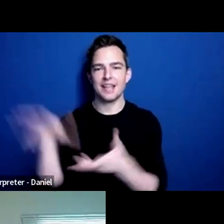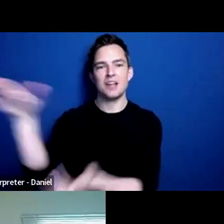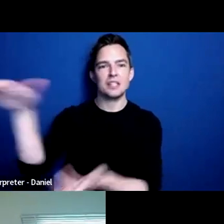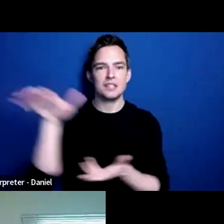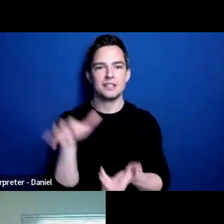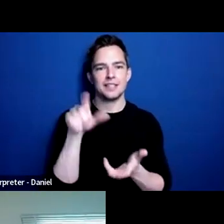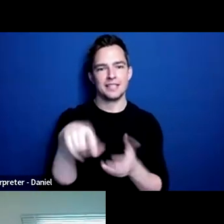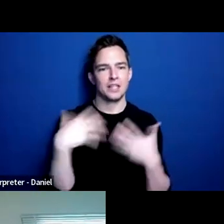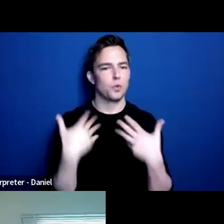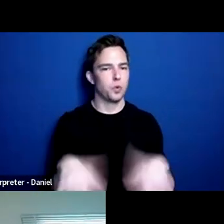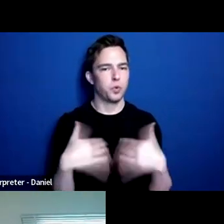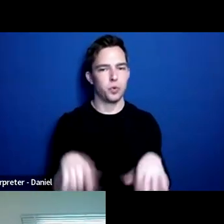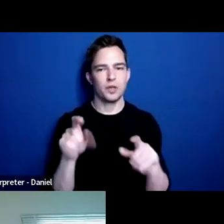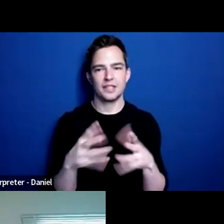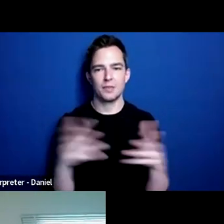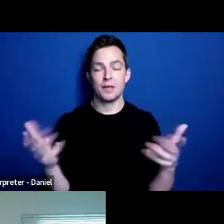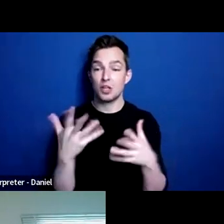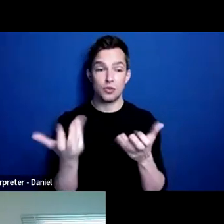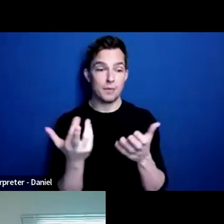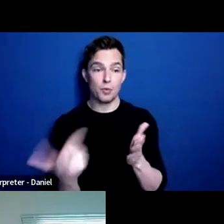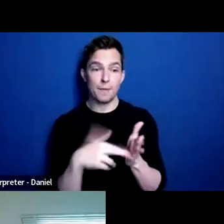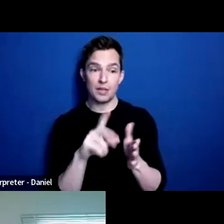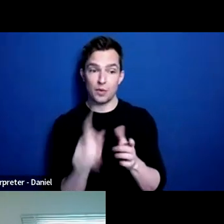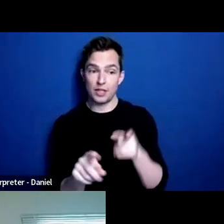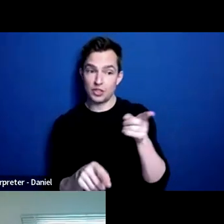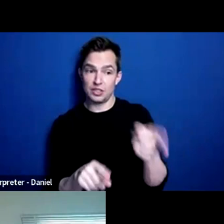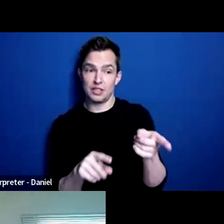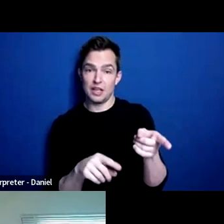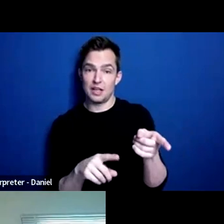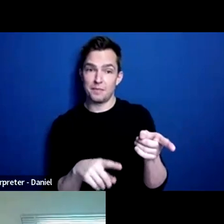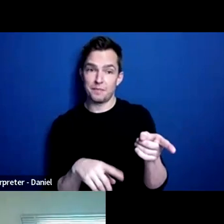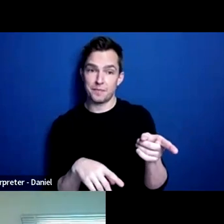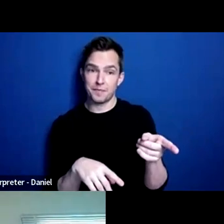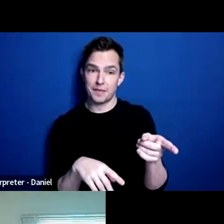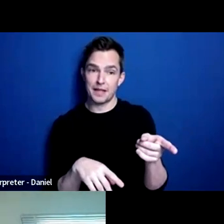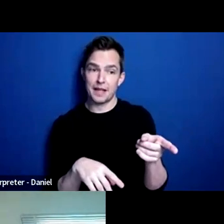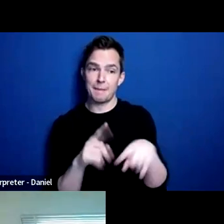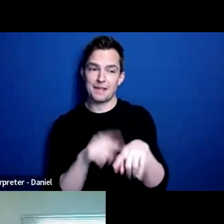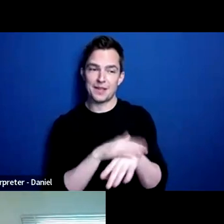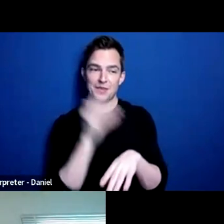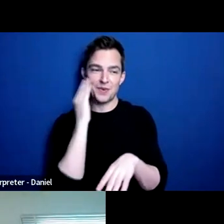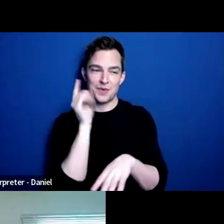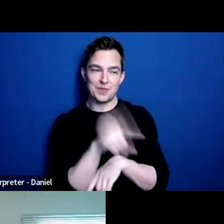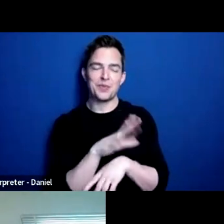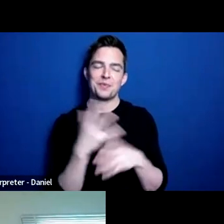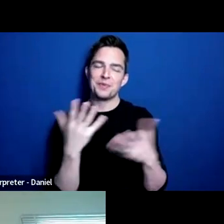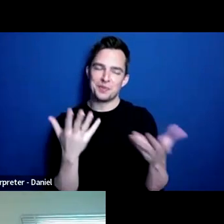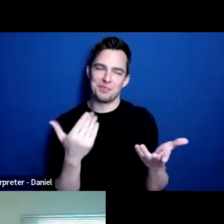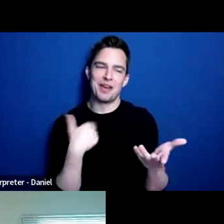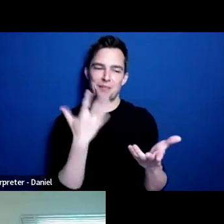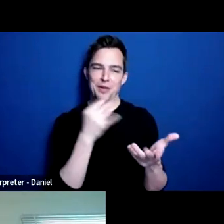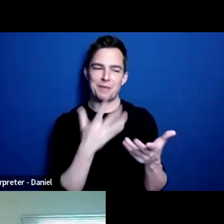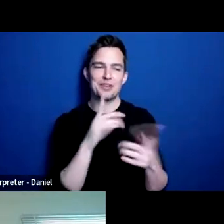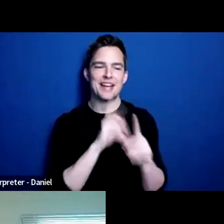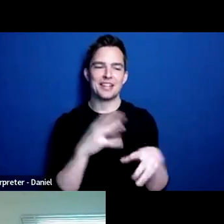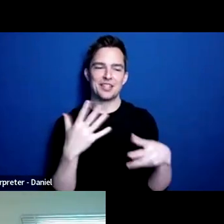And so, Lil, I'm not sure if you need me to repeat the question, but I'm believing based on knowing you have pretty much your answer